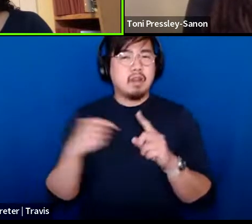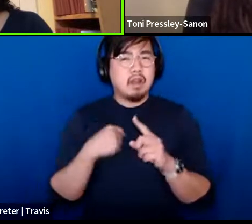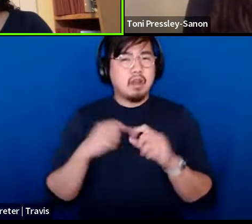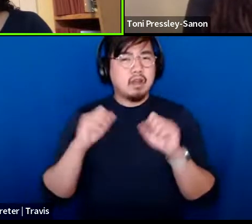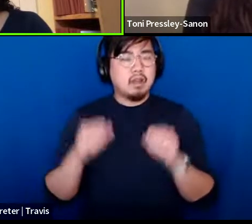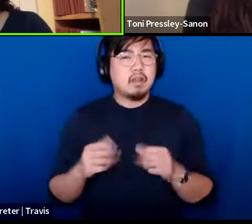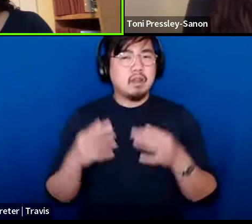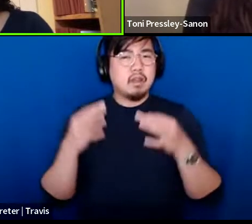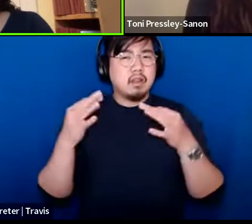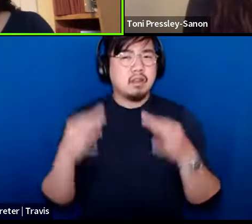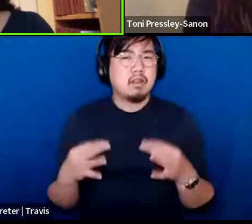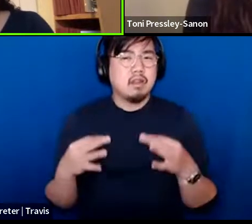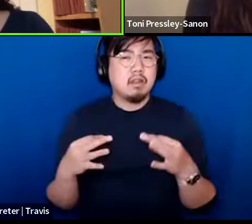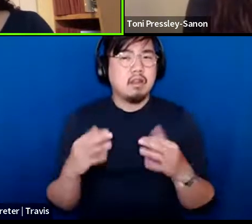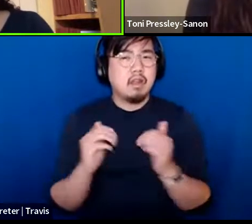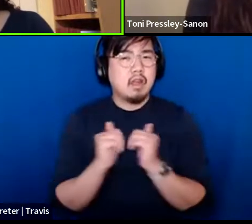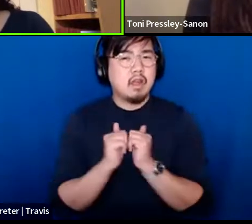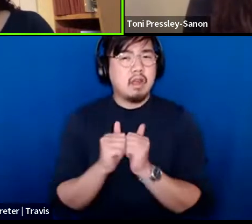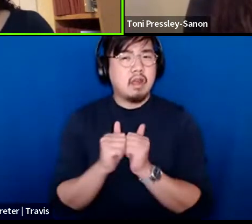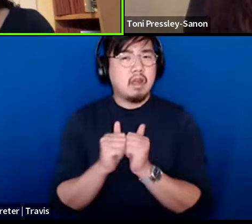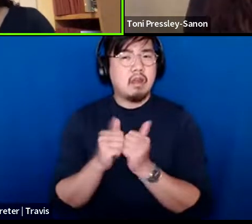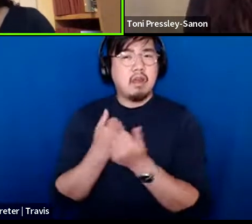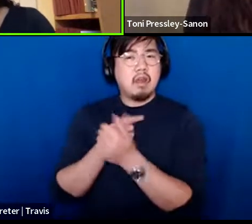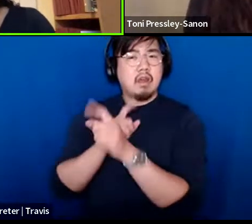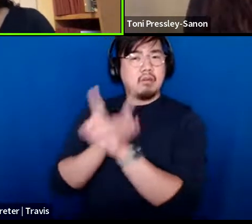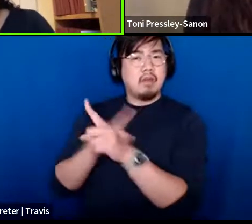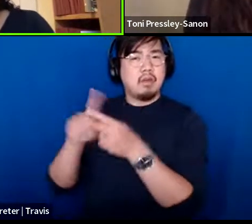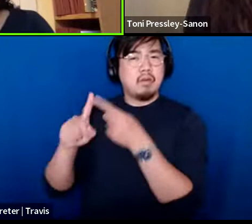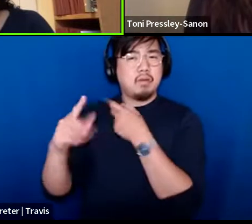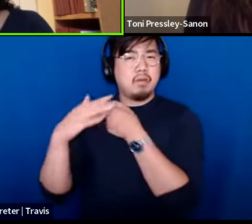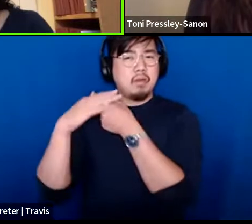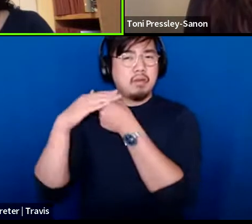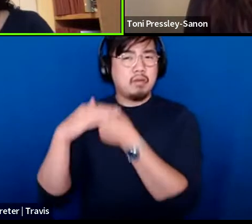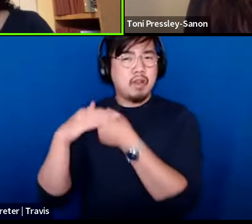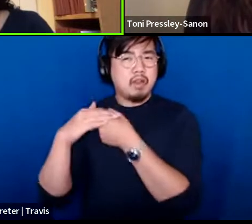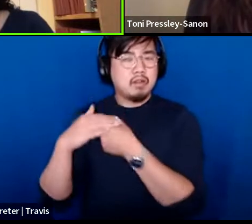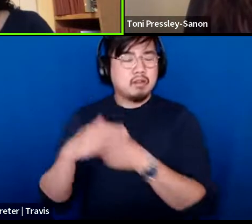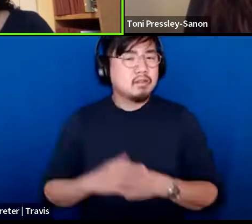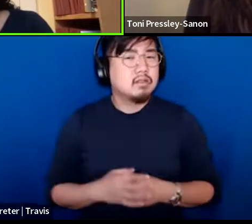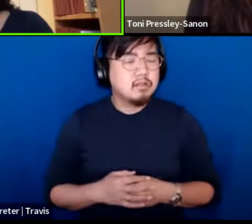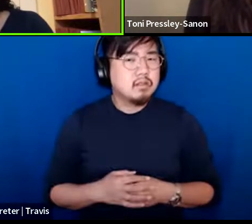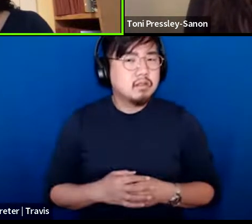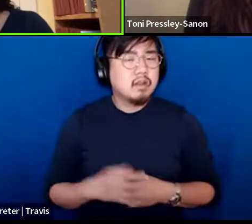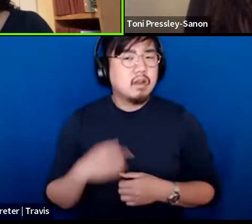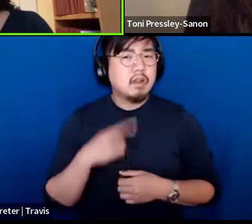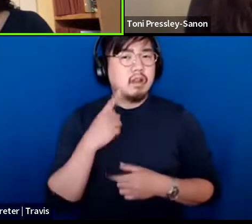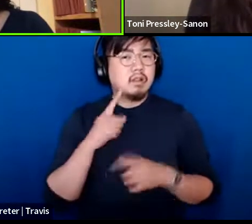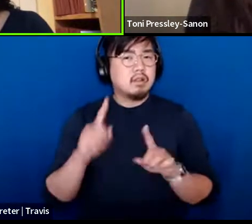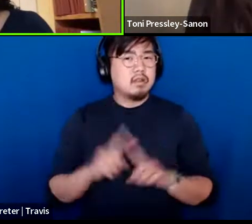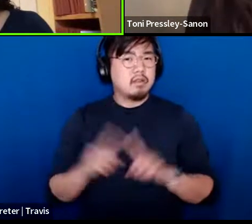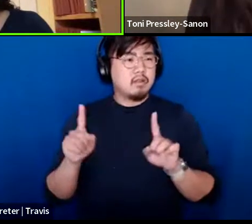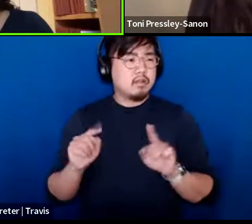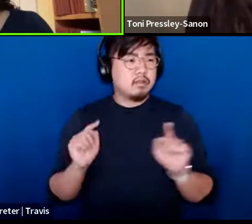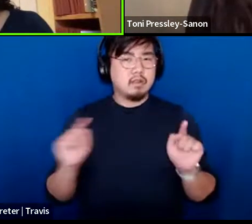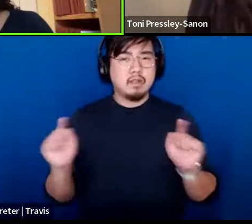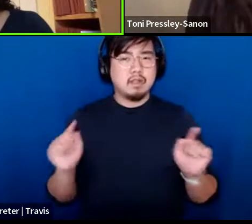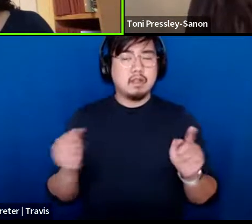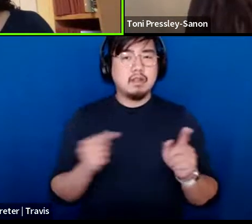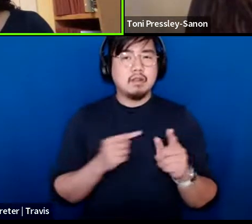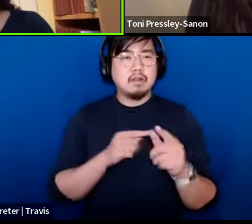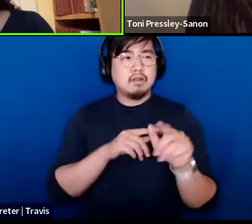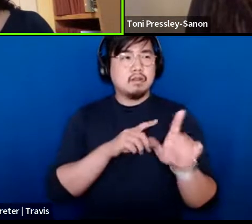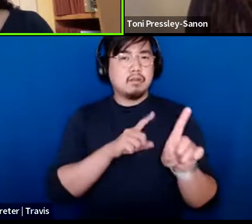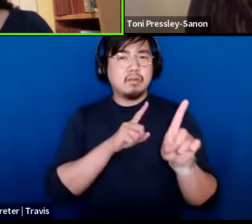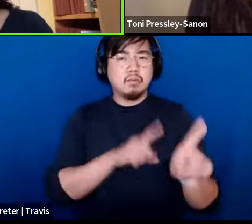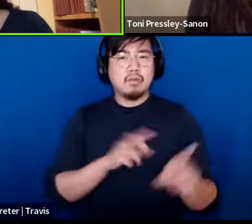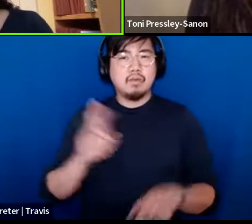we will respond. And mm-hmm. I do think there is a difference between reacting and responding. And I